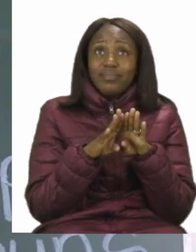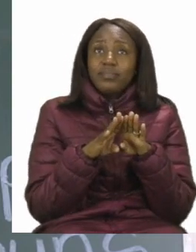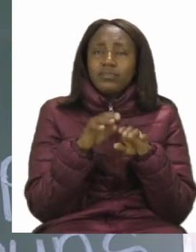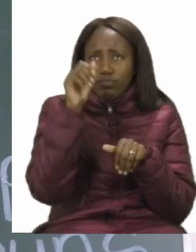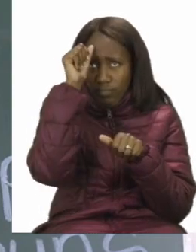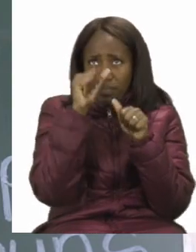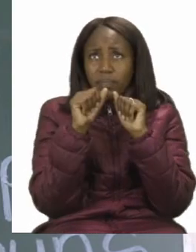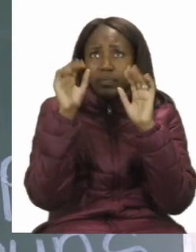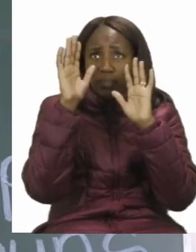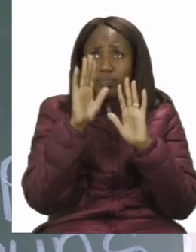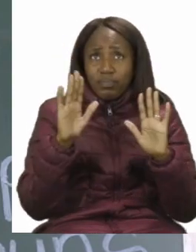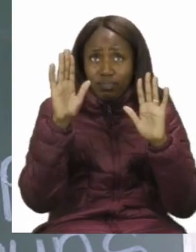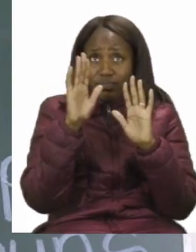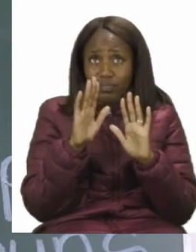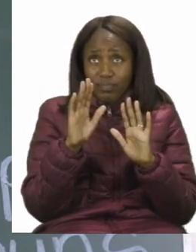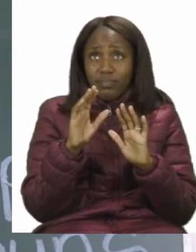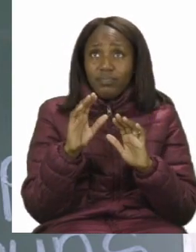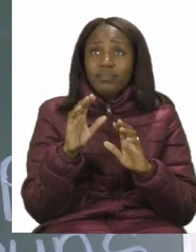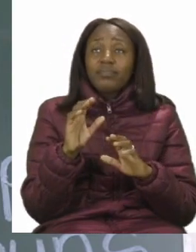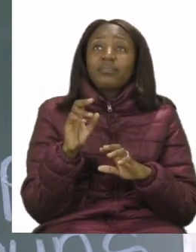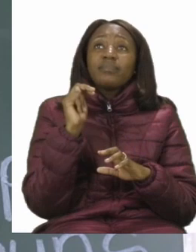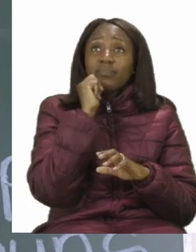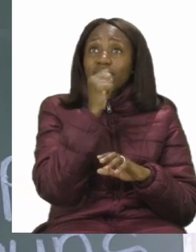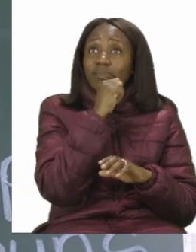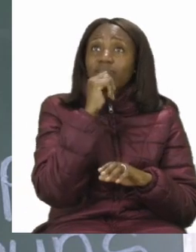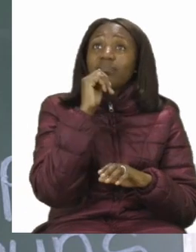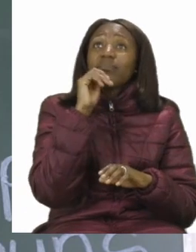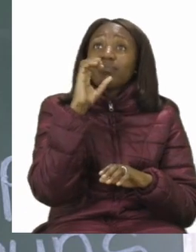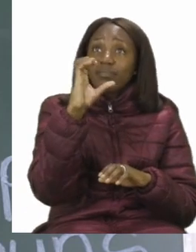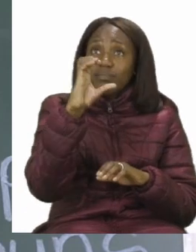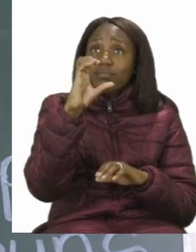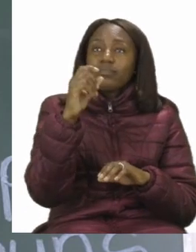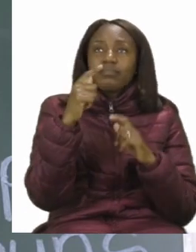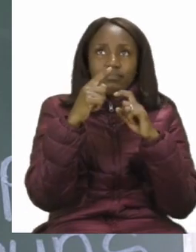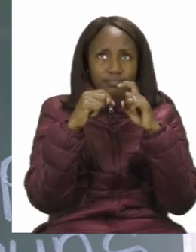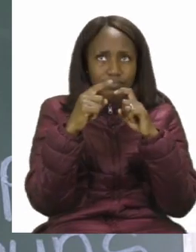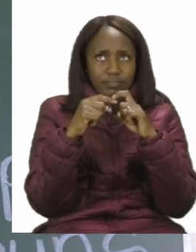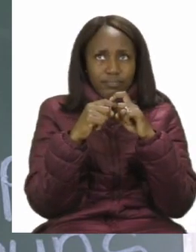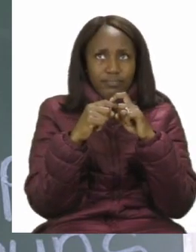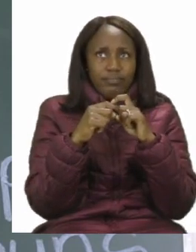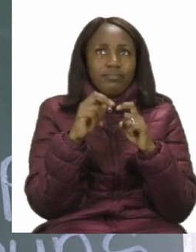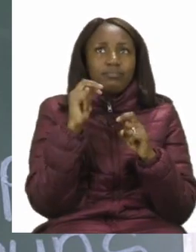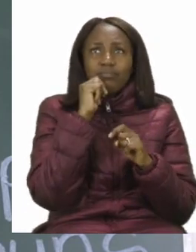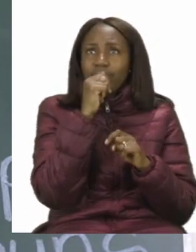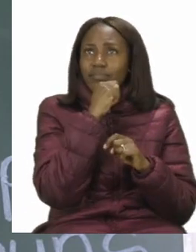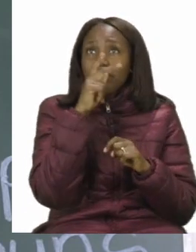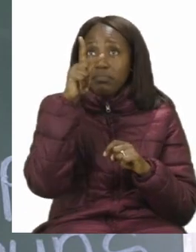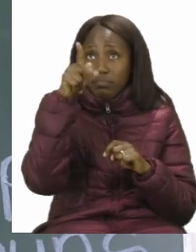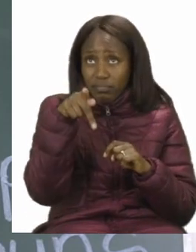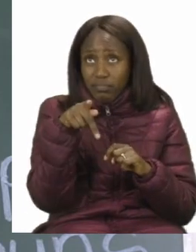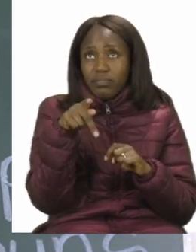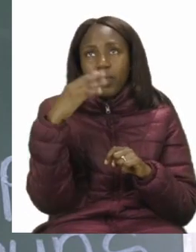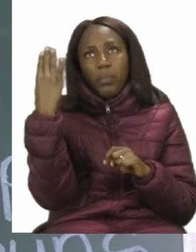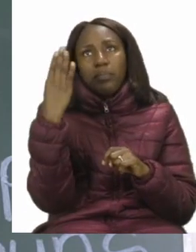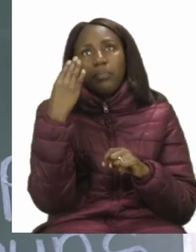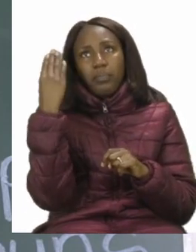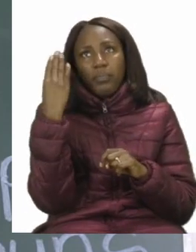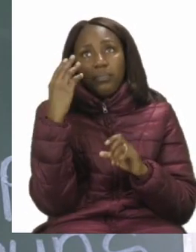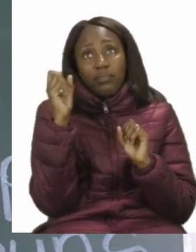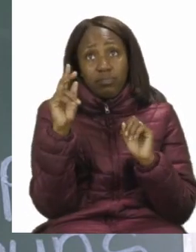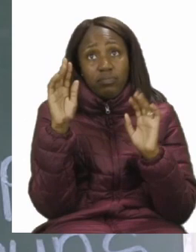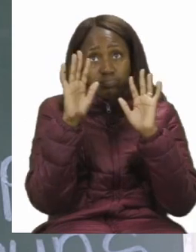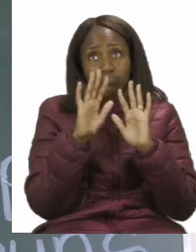Remember, you color all your common nouns pink and all your proper nouns